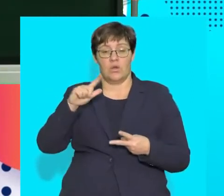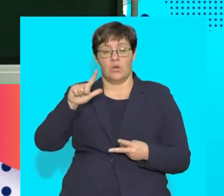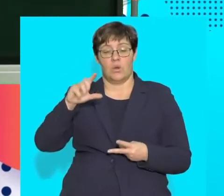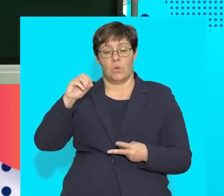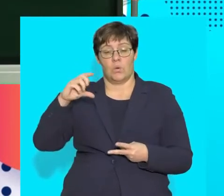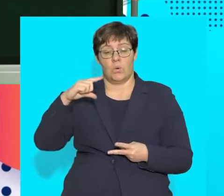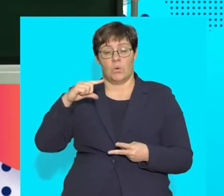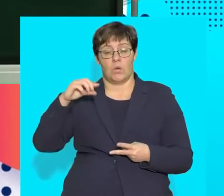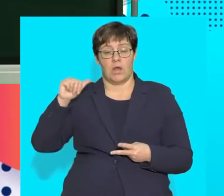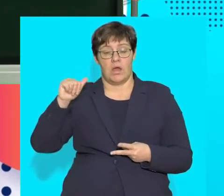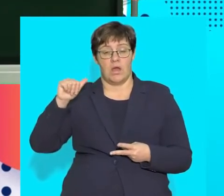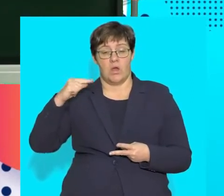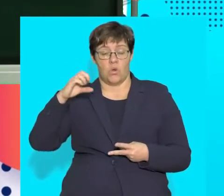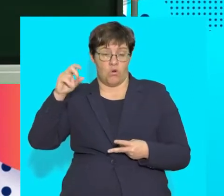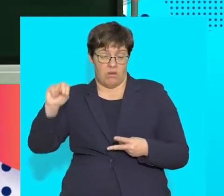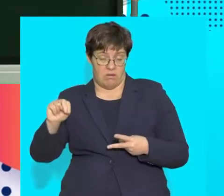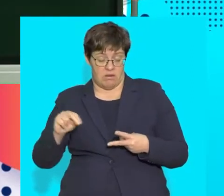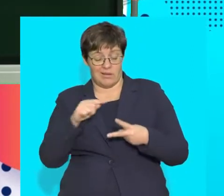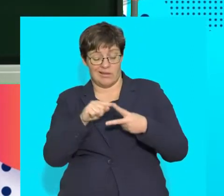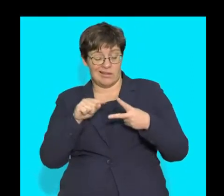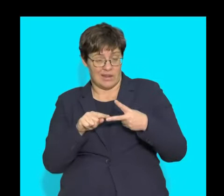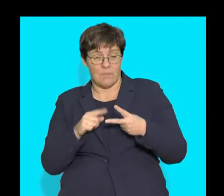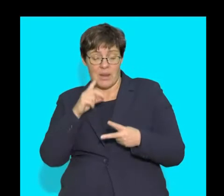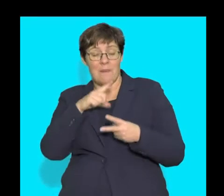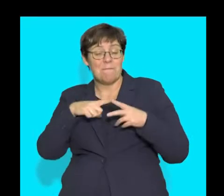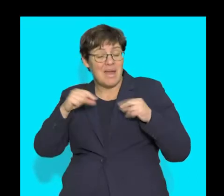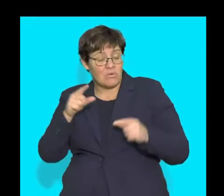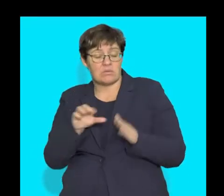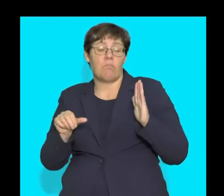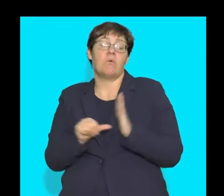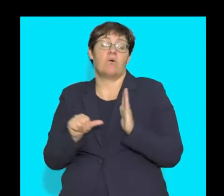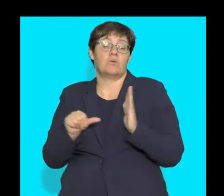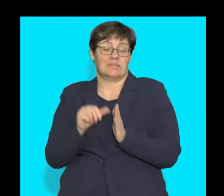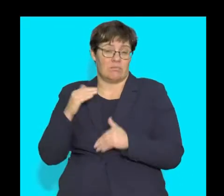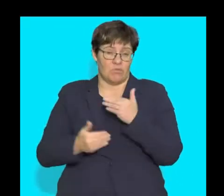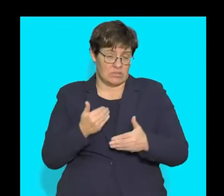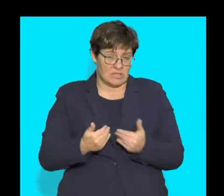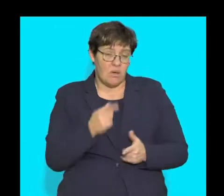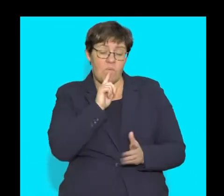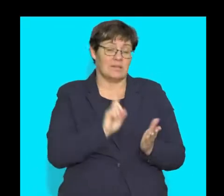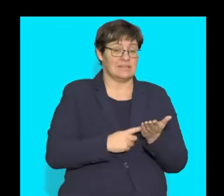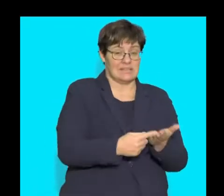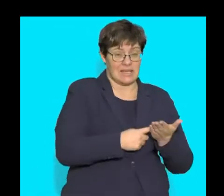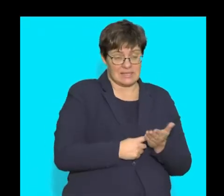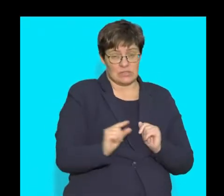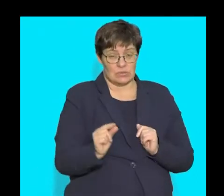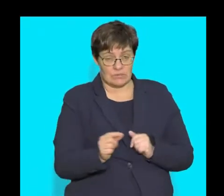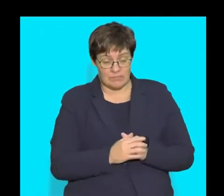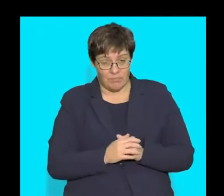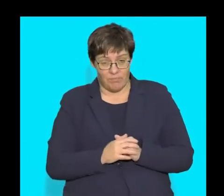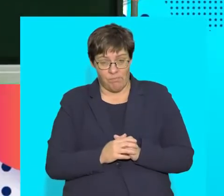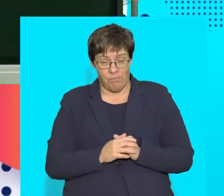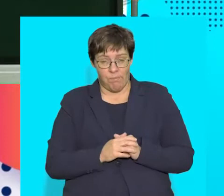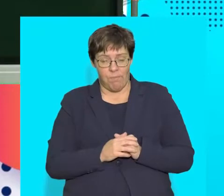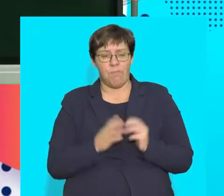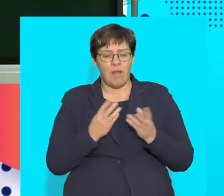we will discuss that in a bit. And so we see how important the pancreas is in this process, which we're going to discuss in a bit.